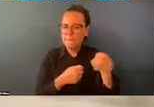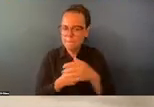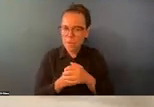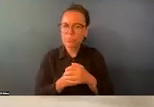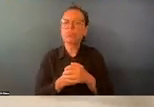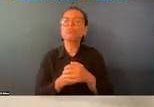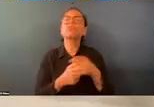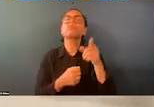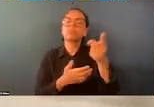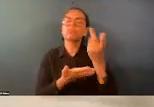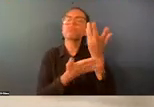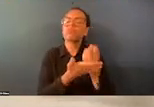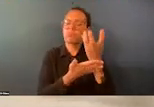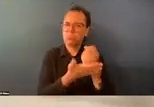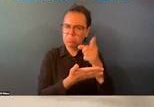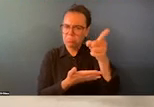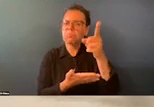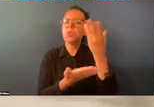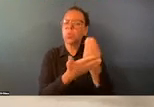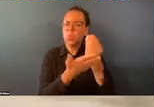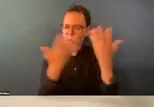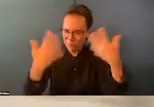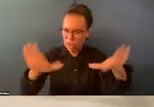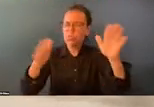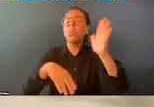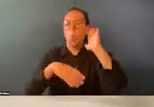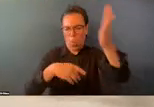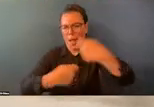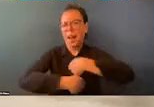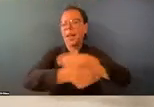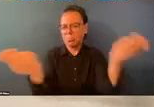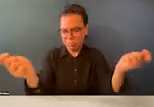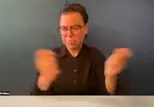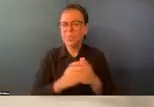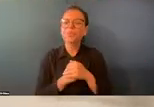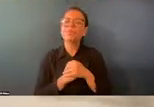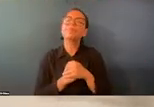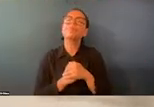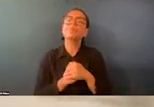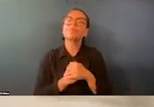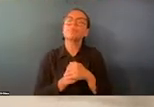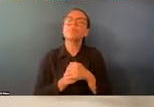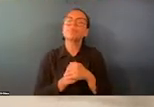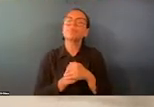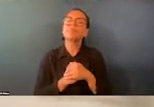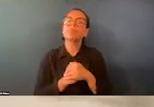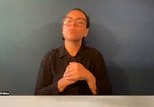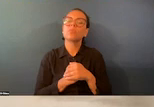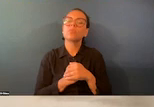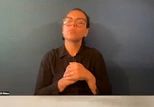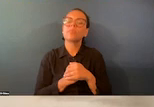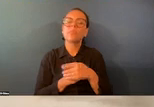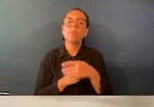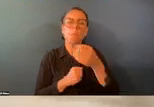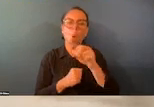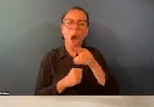And next speaker, Mrs. Muhaiyo Orifova, gender mind